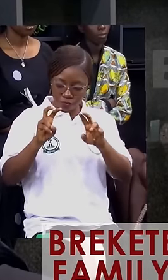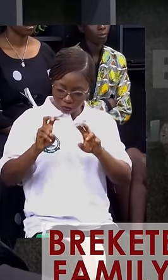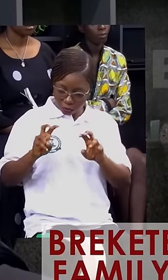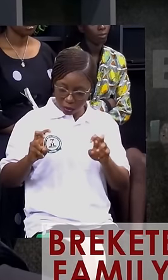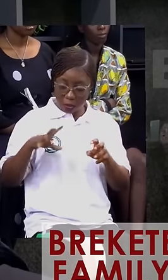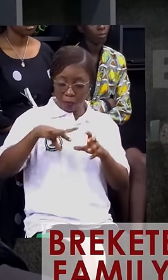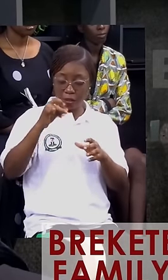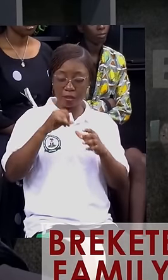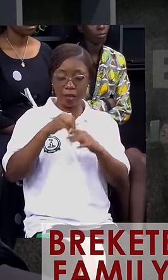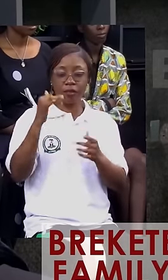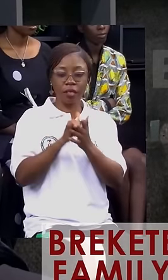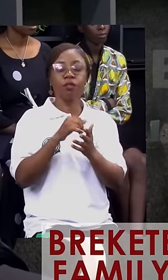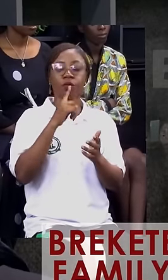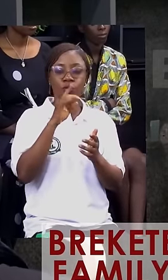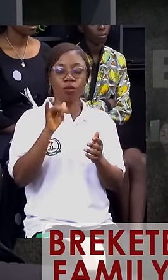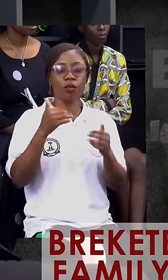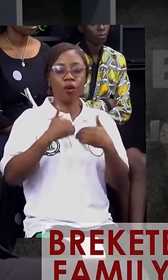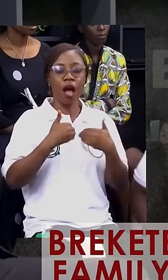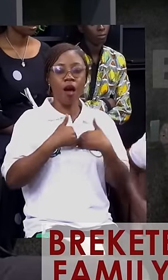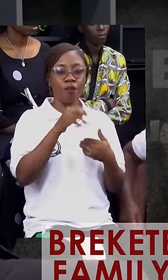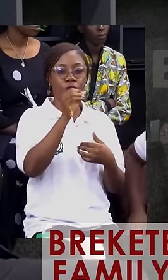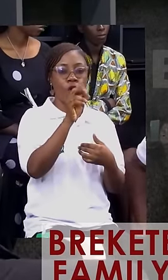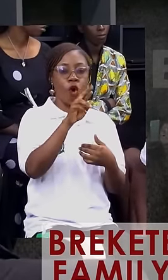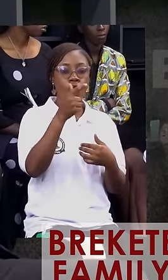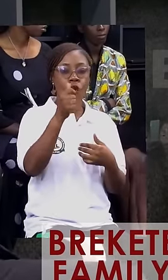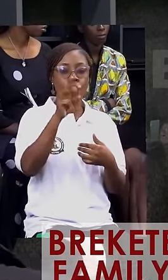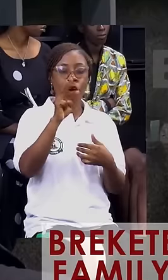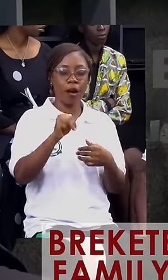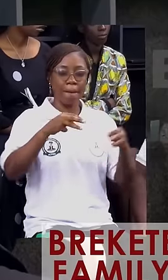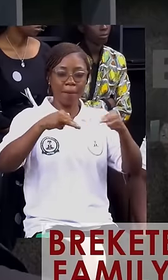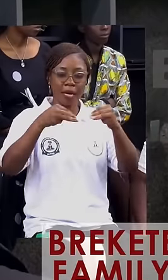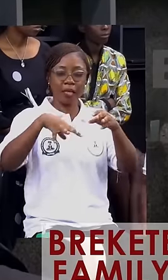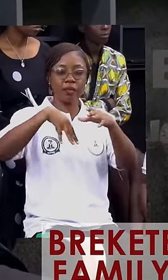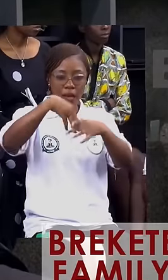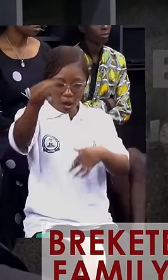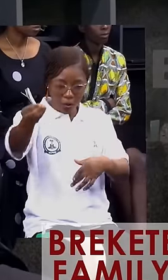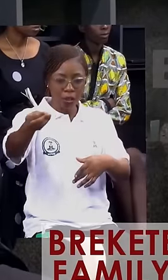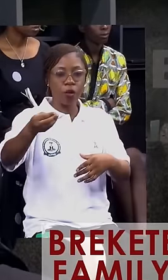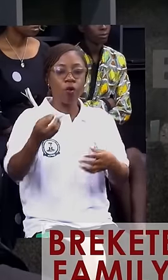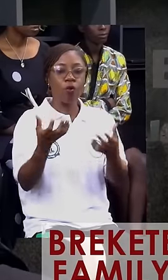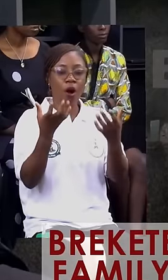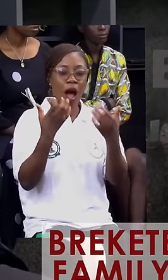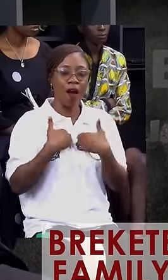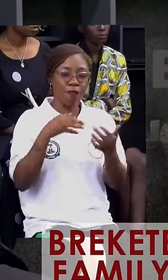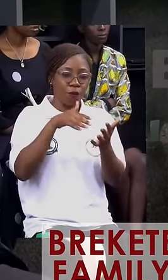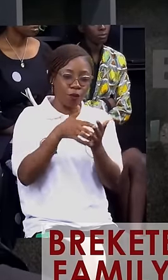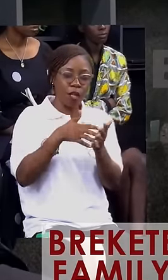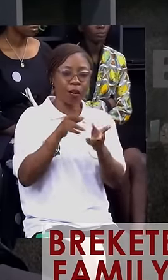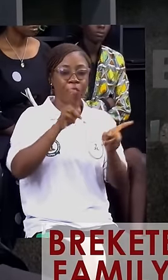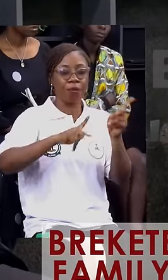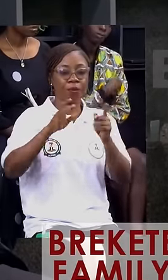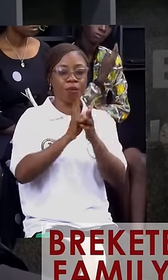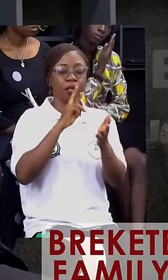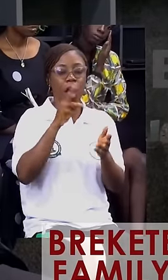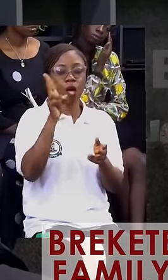truly, there is an organ market out there and there are vulnerable young people who are being used. But